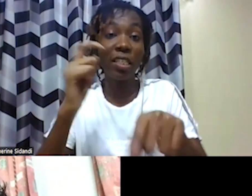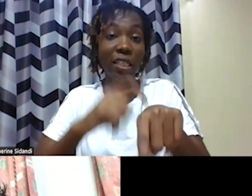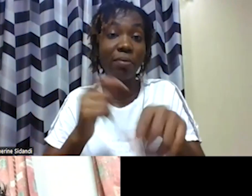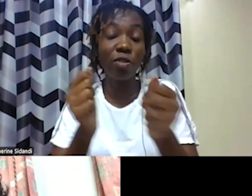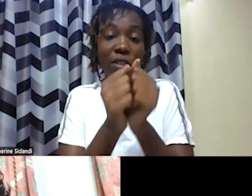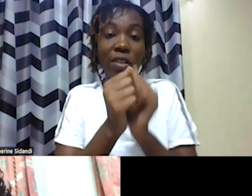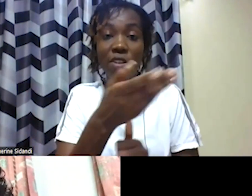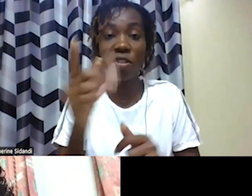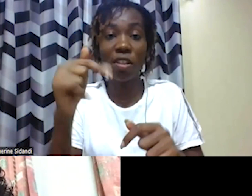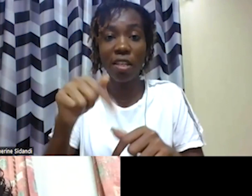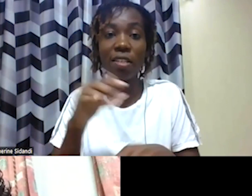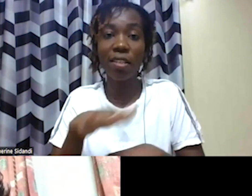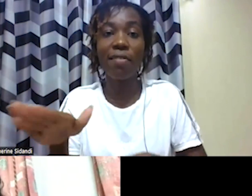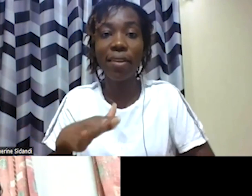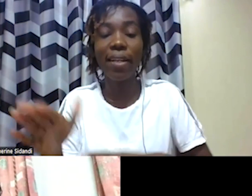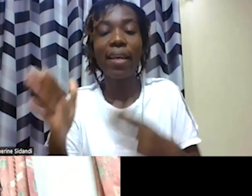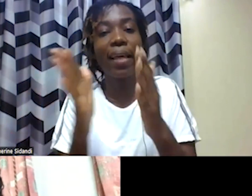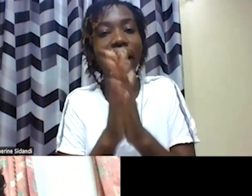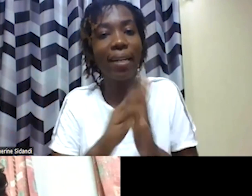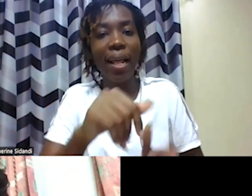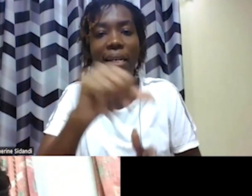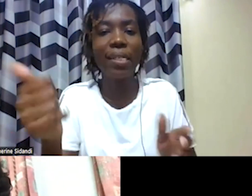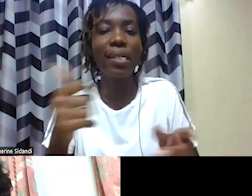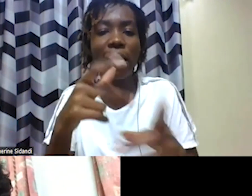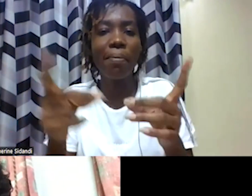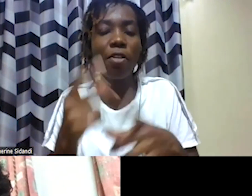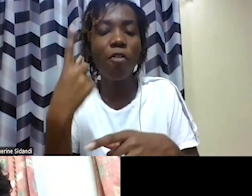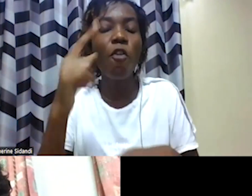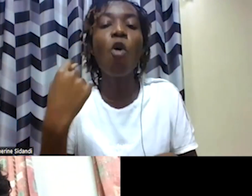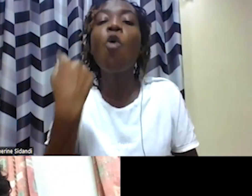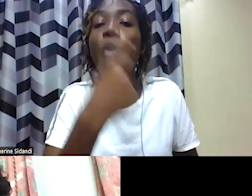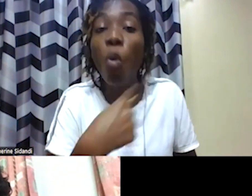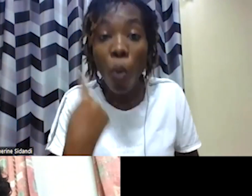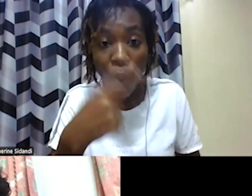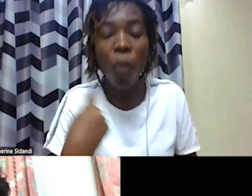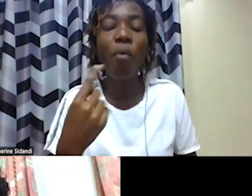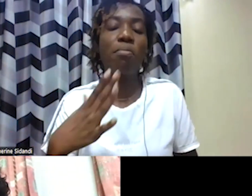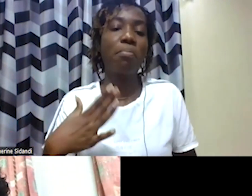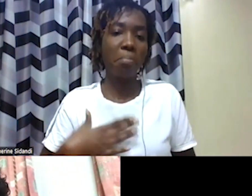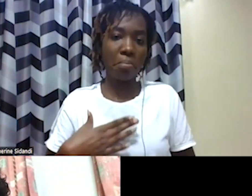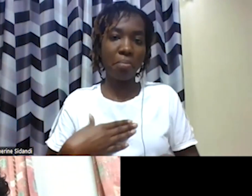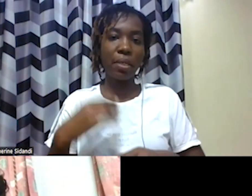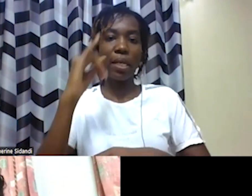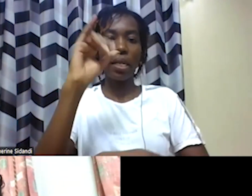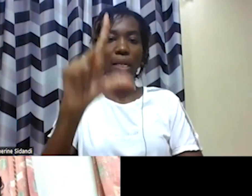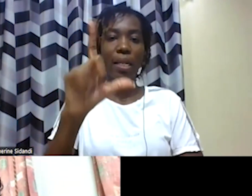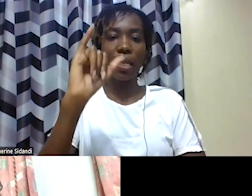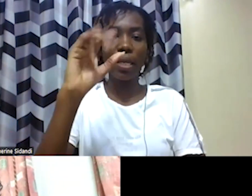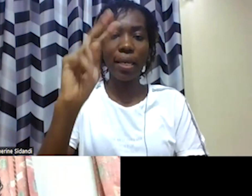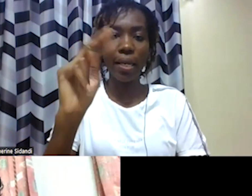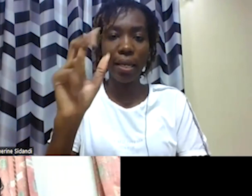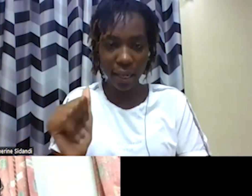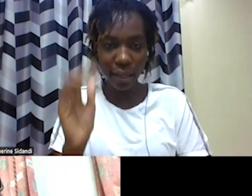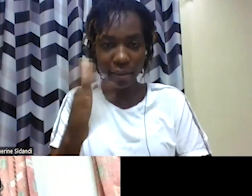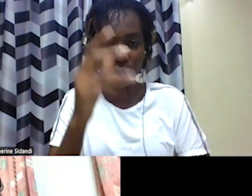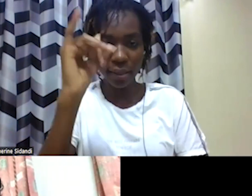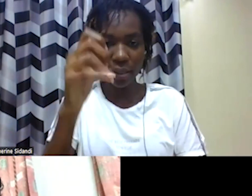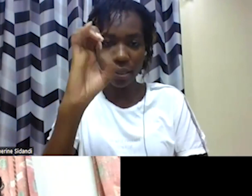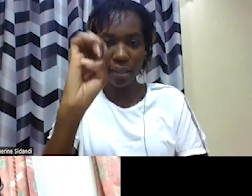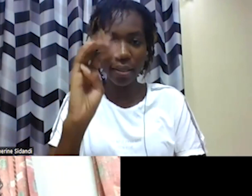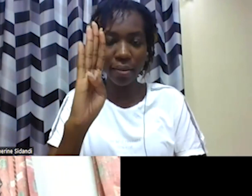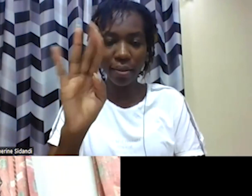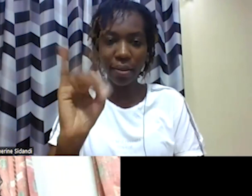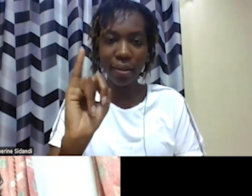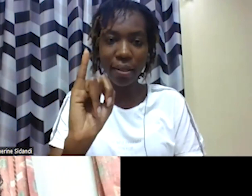evening. The other part of who is Honorable Linah Jebii Kilimo.